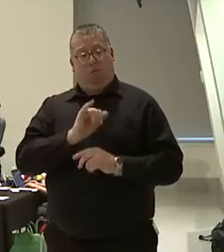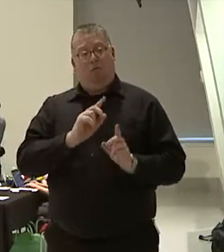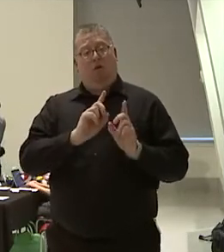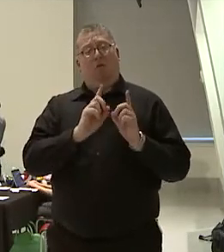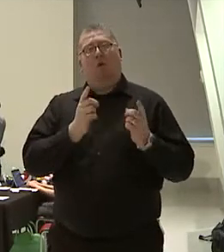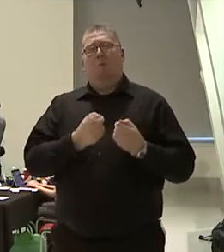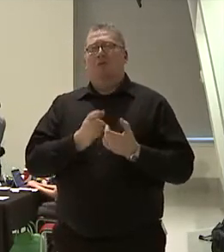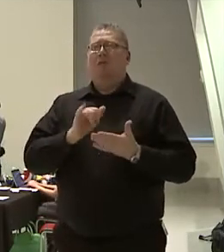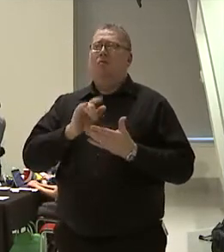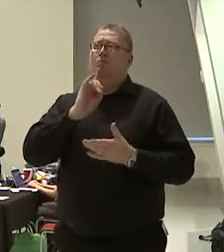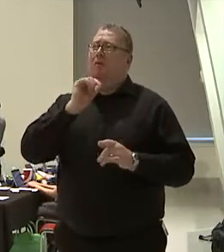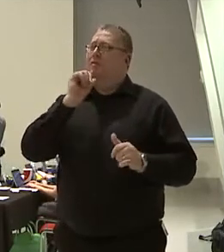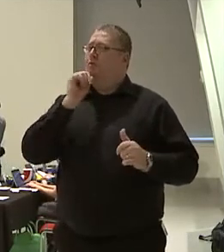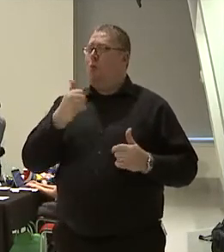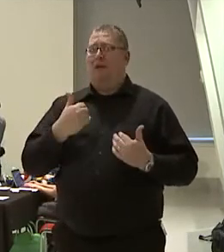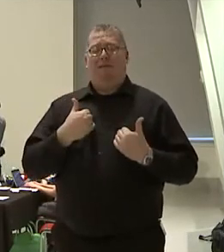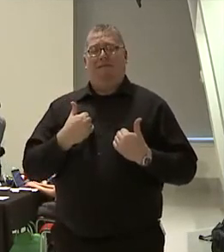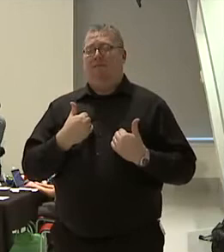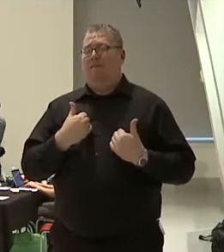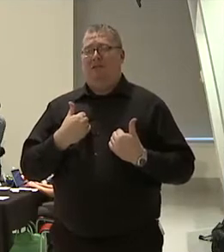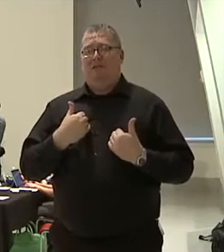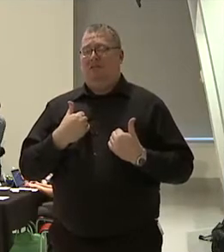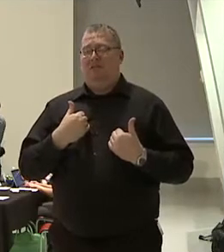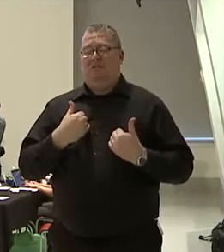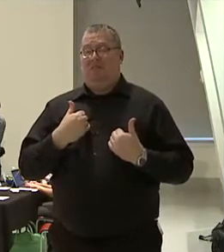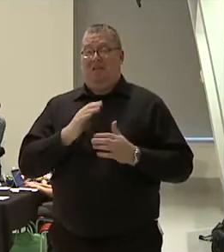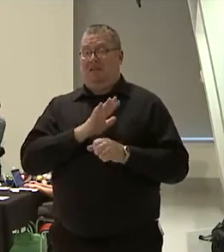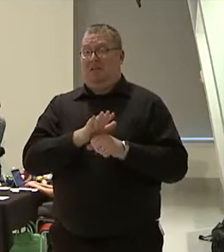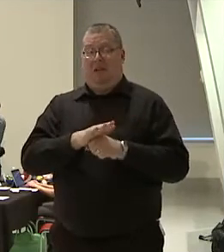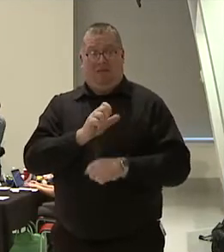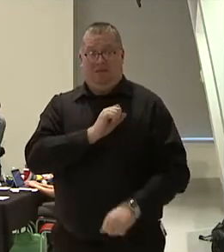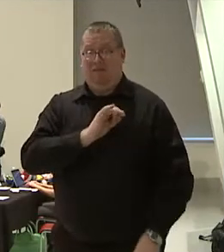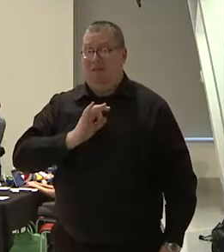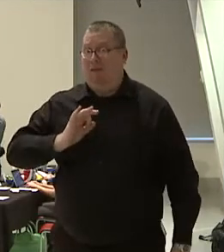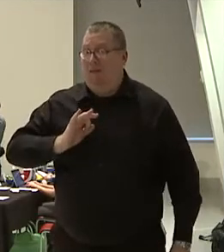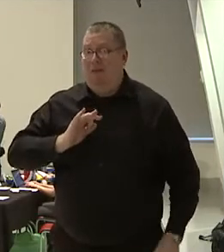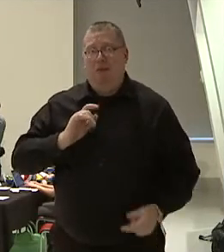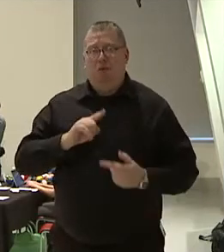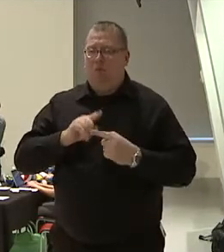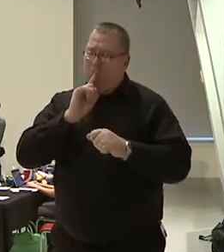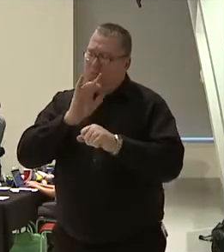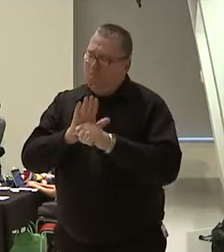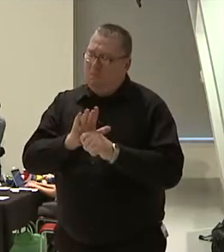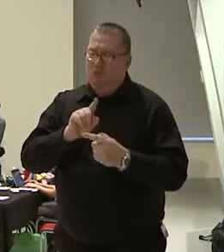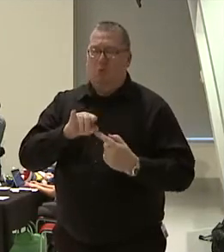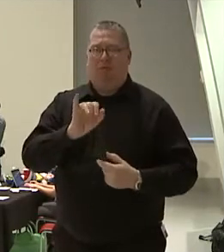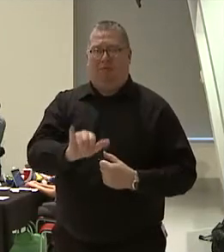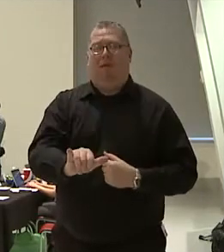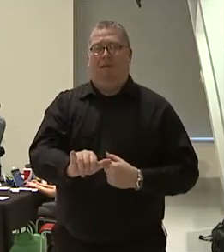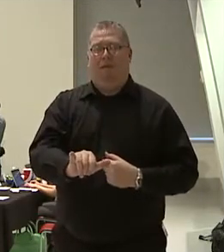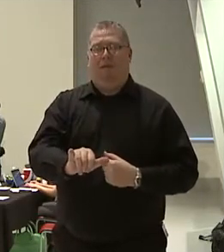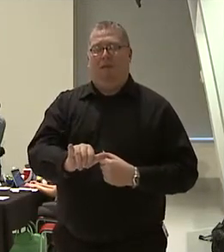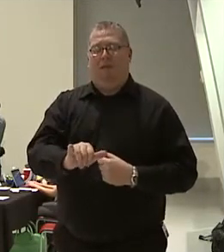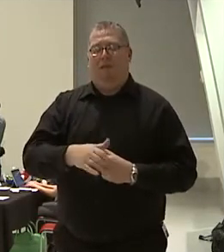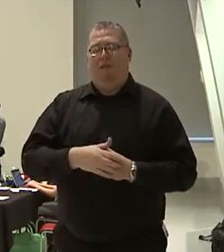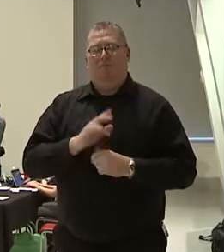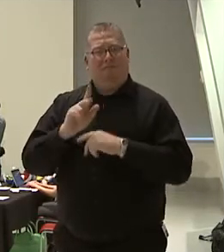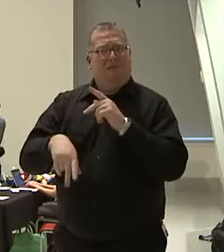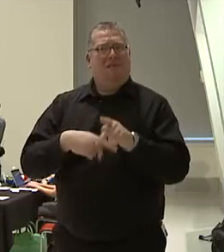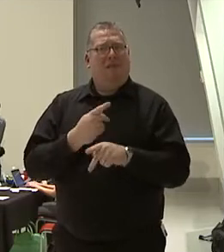that really don't have additional manpower to devote to this kind of thing?